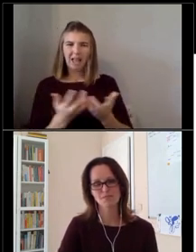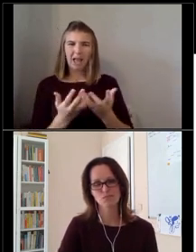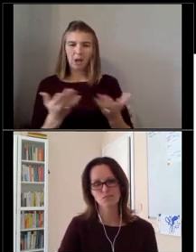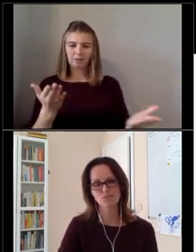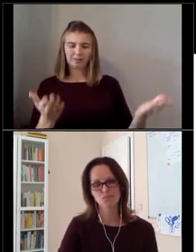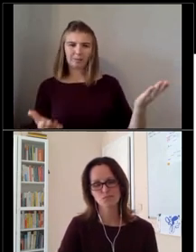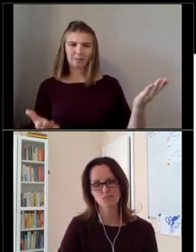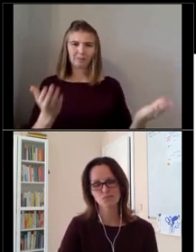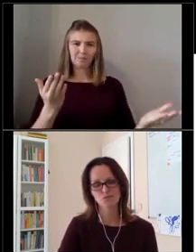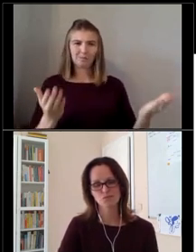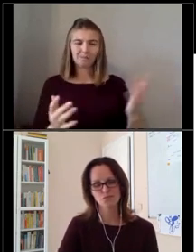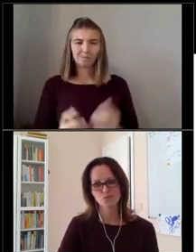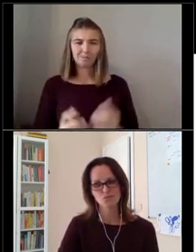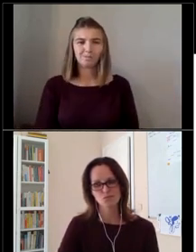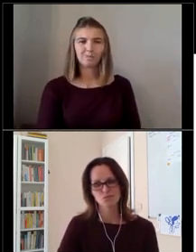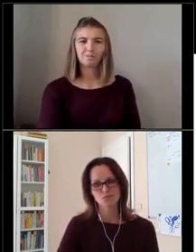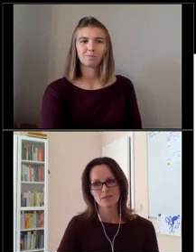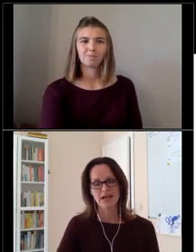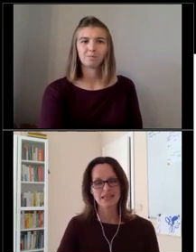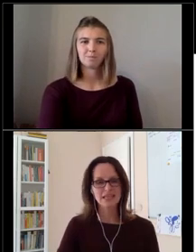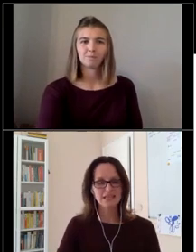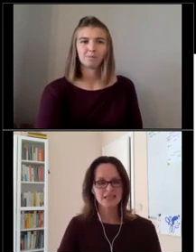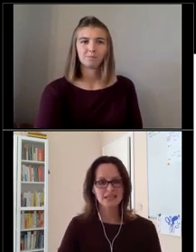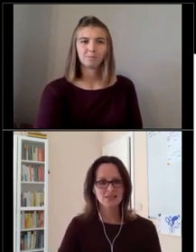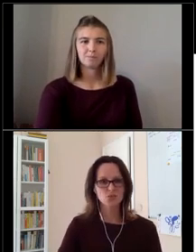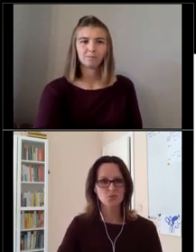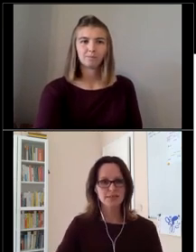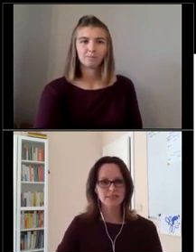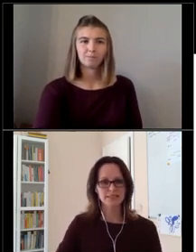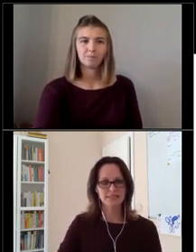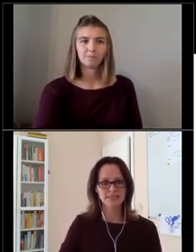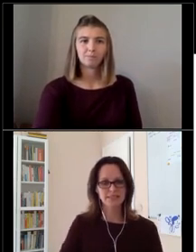do you strike that balance? I think